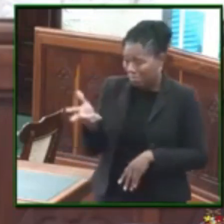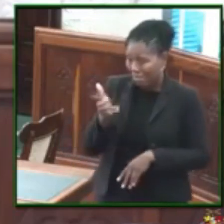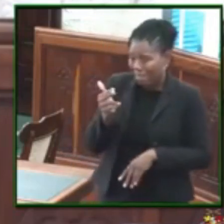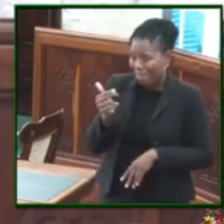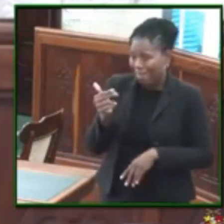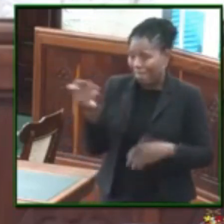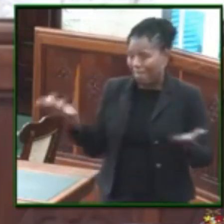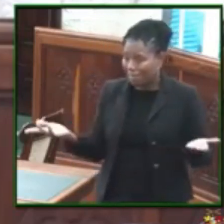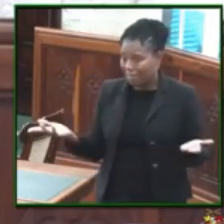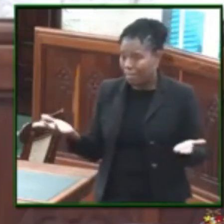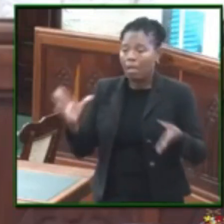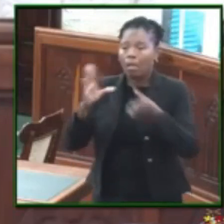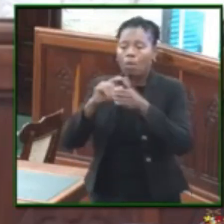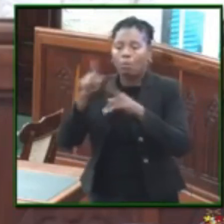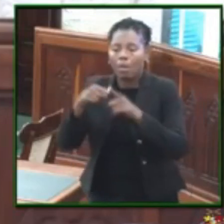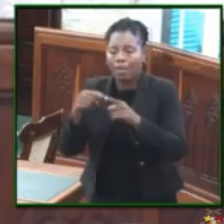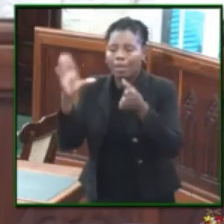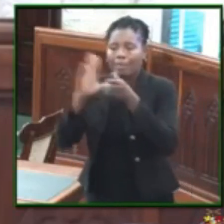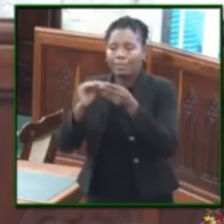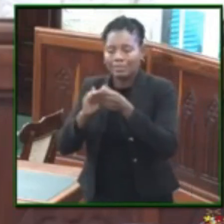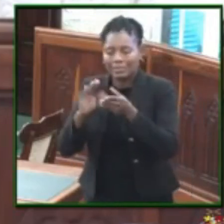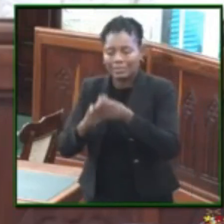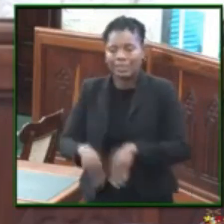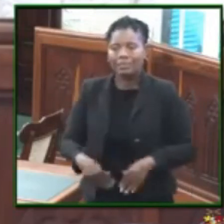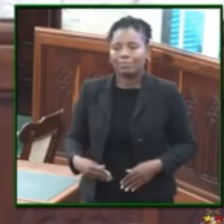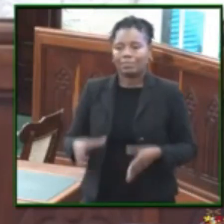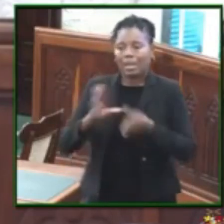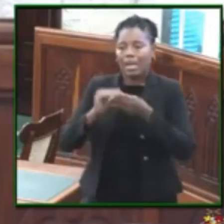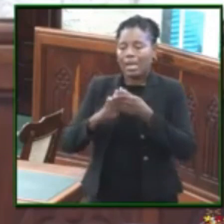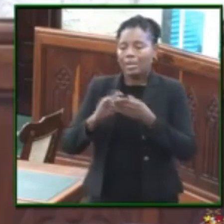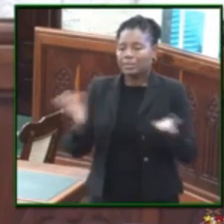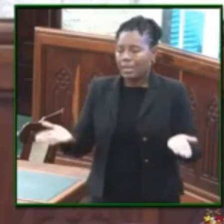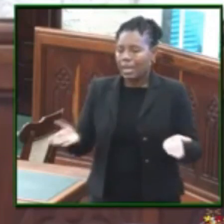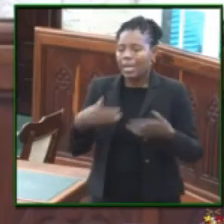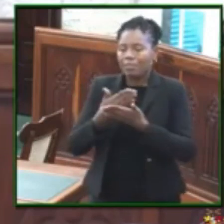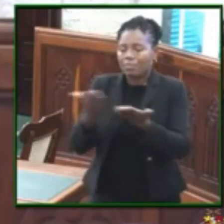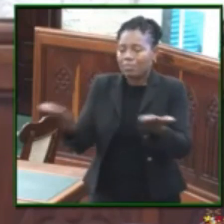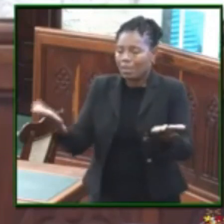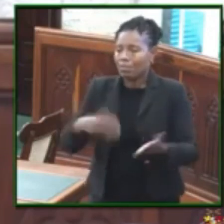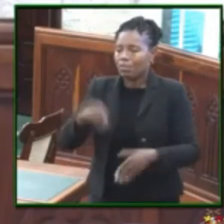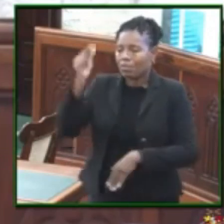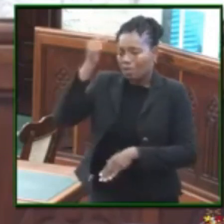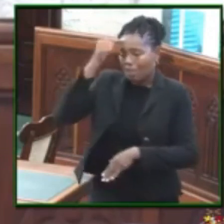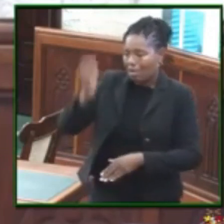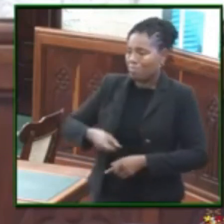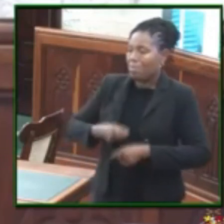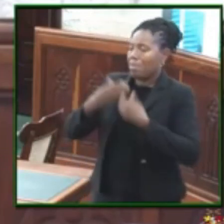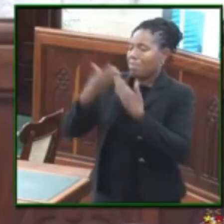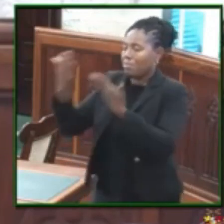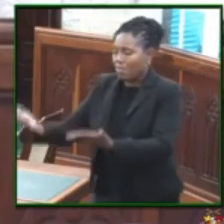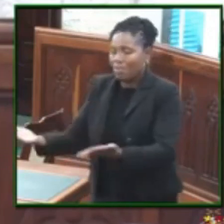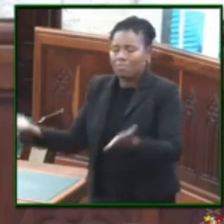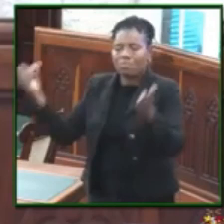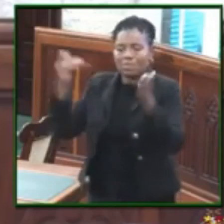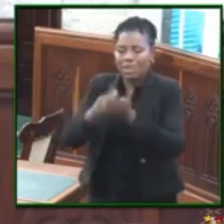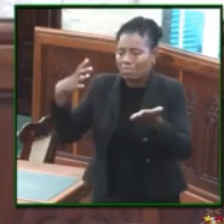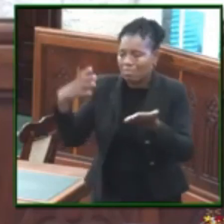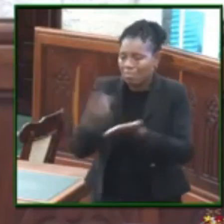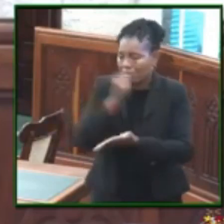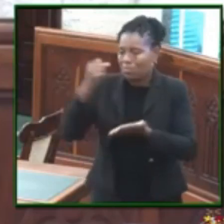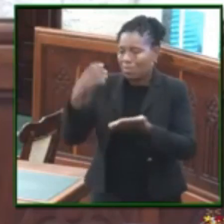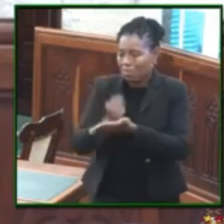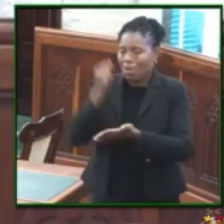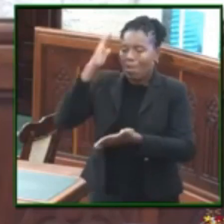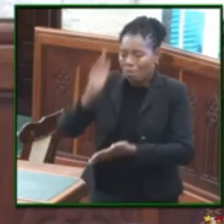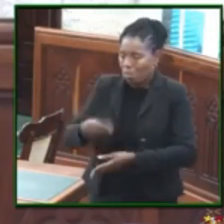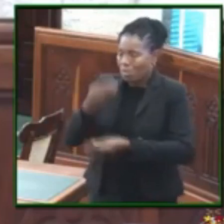When, and I repeat, and I am going to put this in the plate of the government on their table every time the opportunity